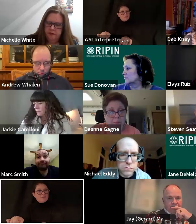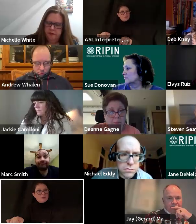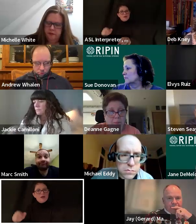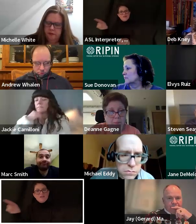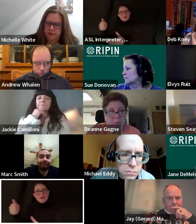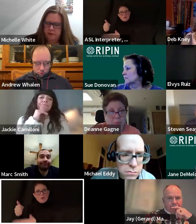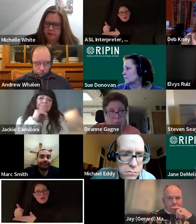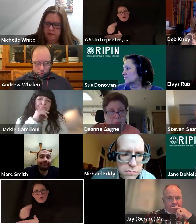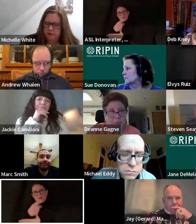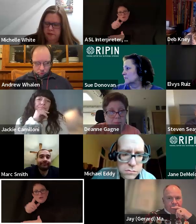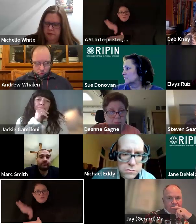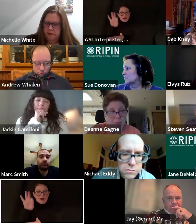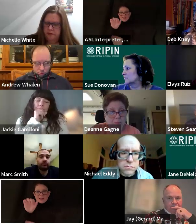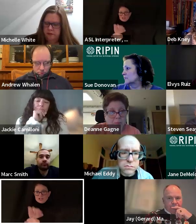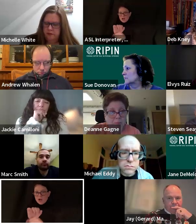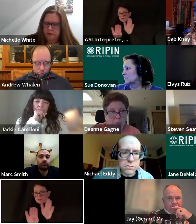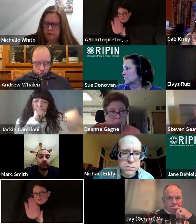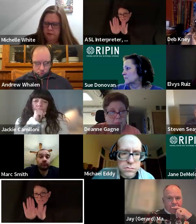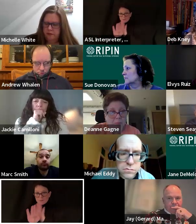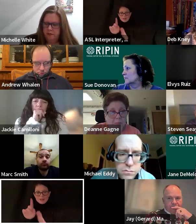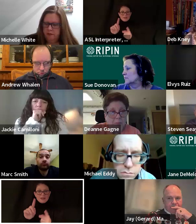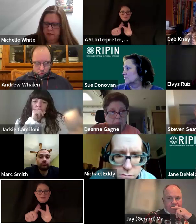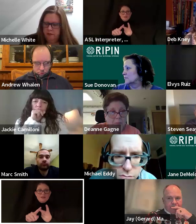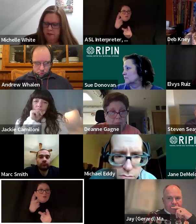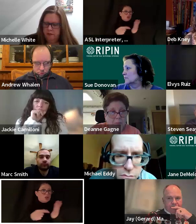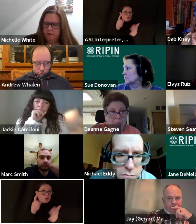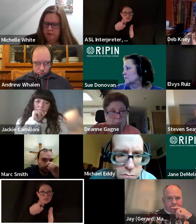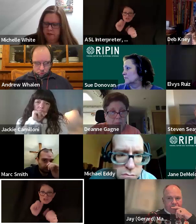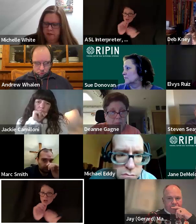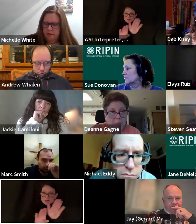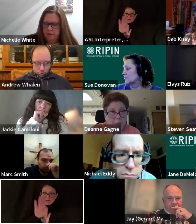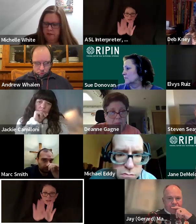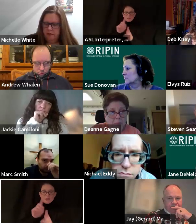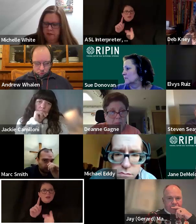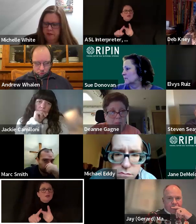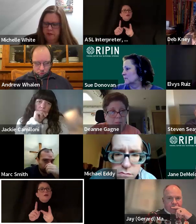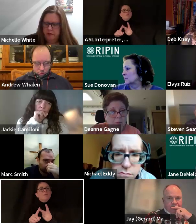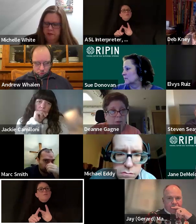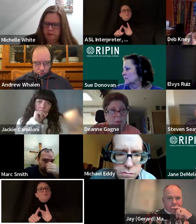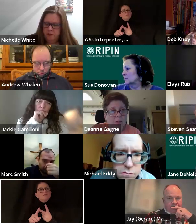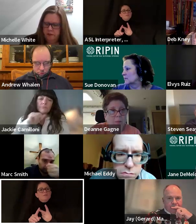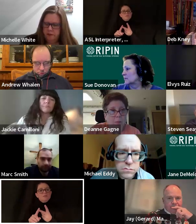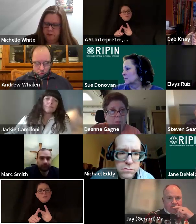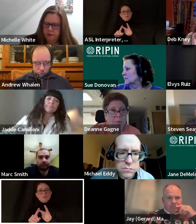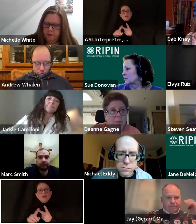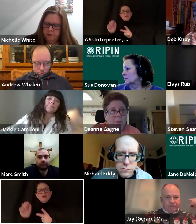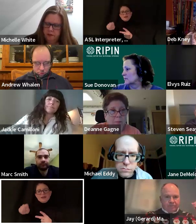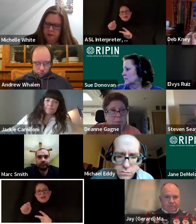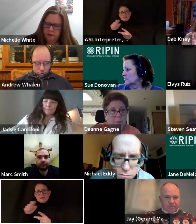with either job development, if that's what you need, or job. Yeah, because